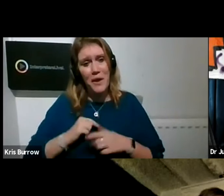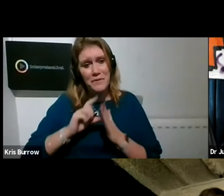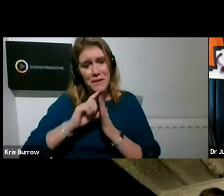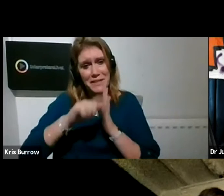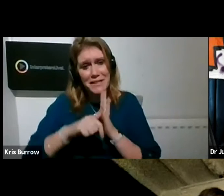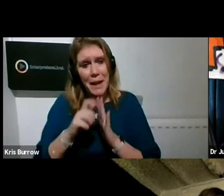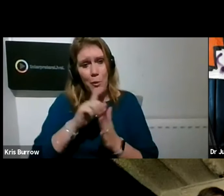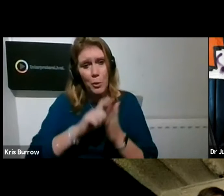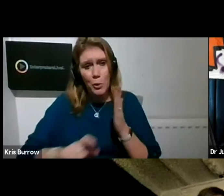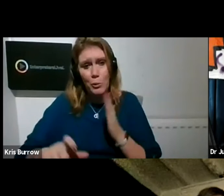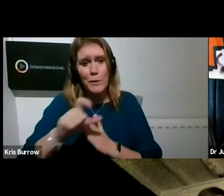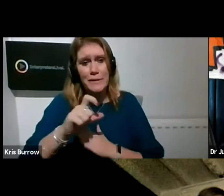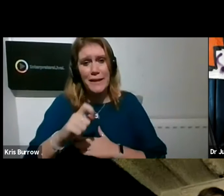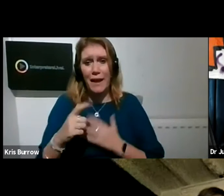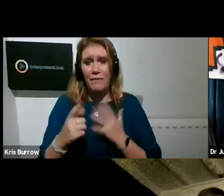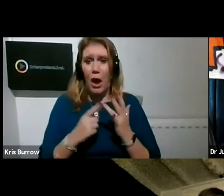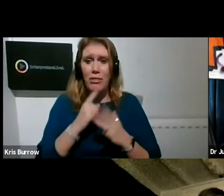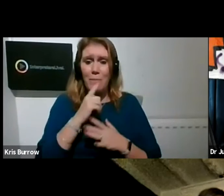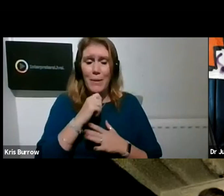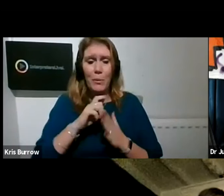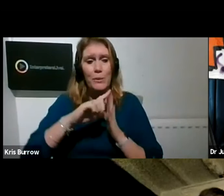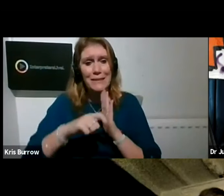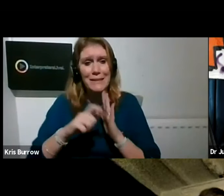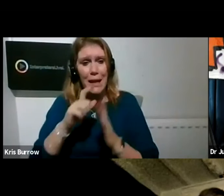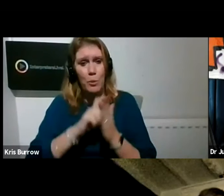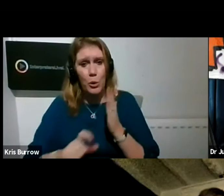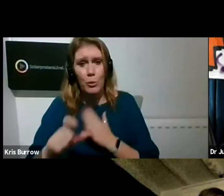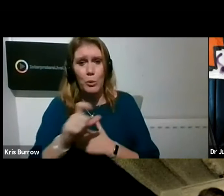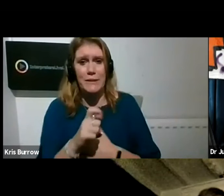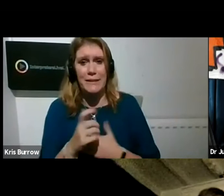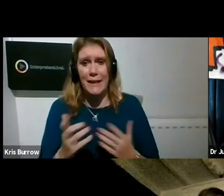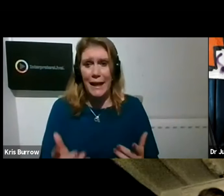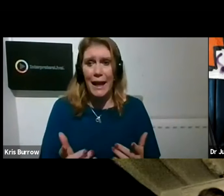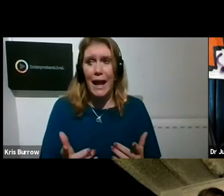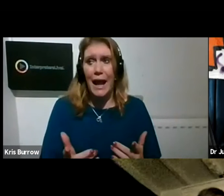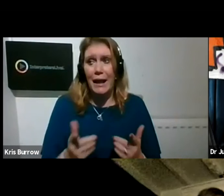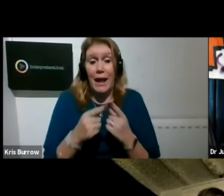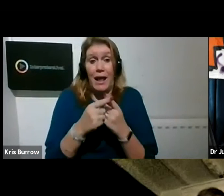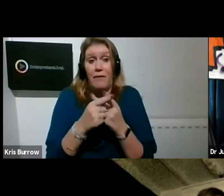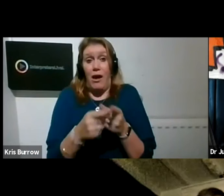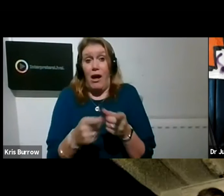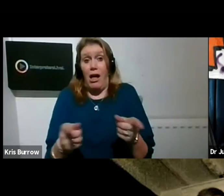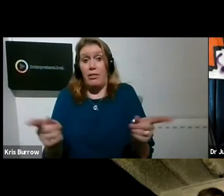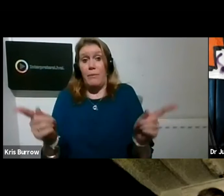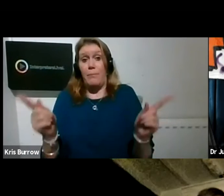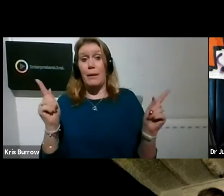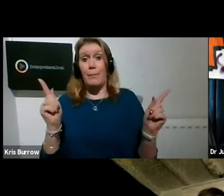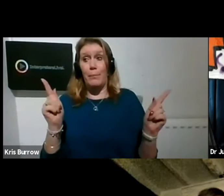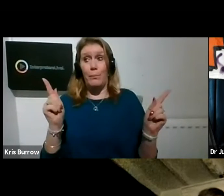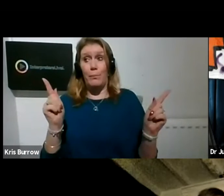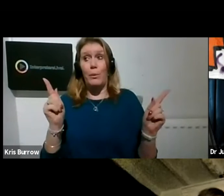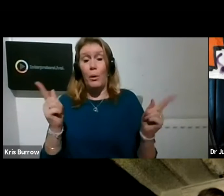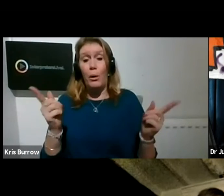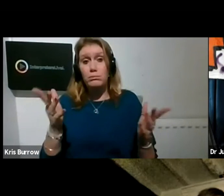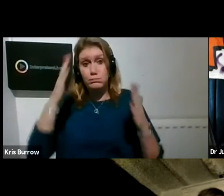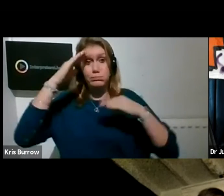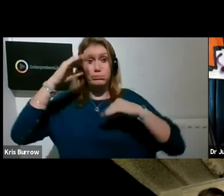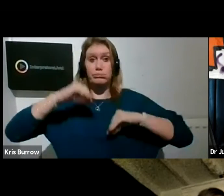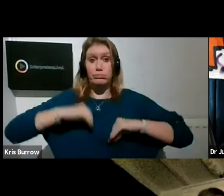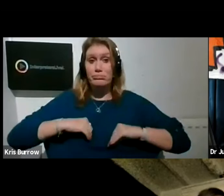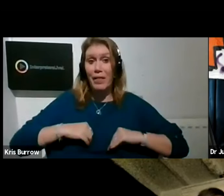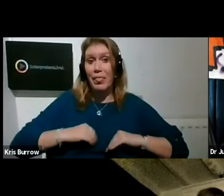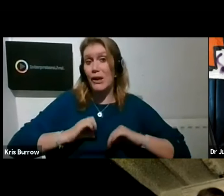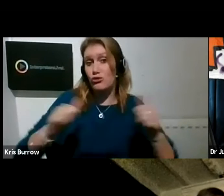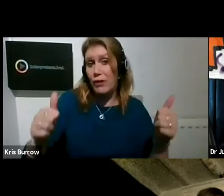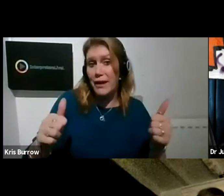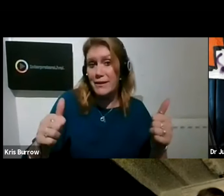community and for other people in the disabled community. And if other people benefit from that, then that's great. But